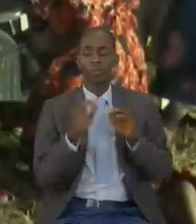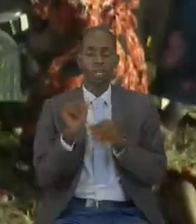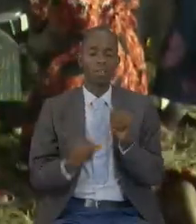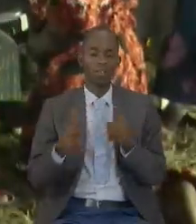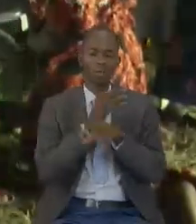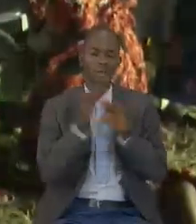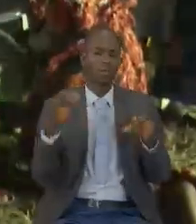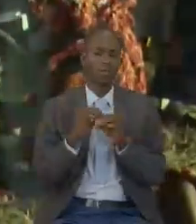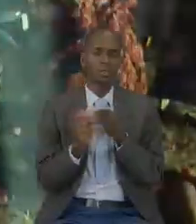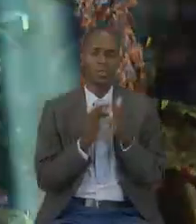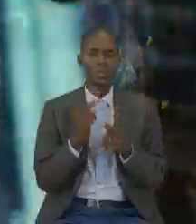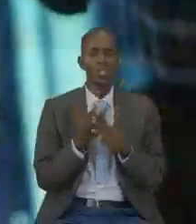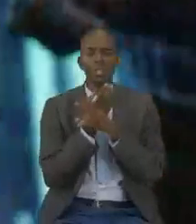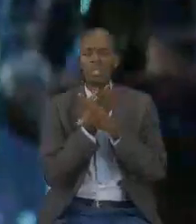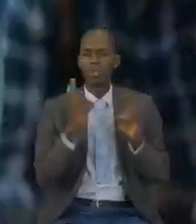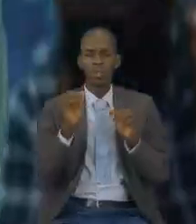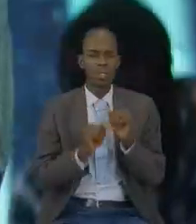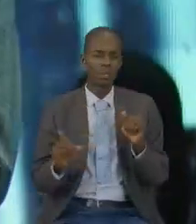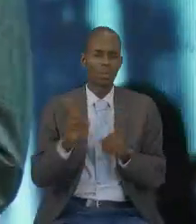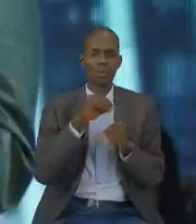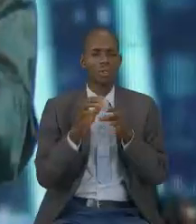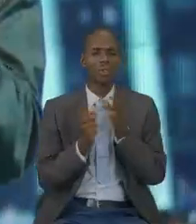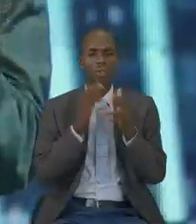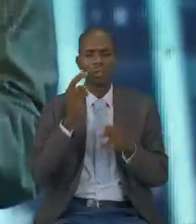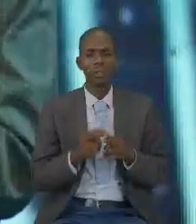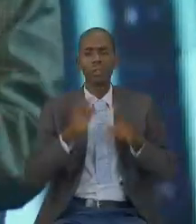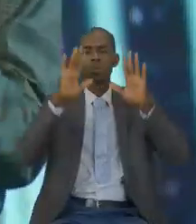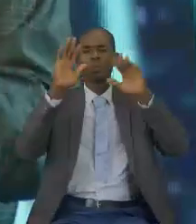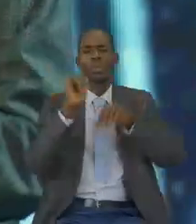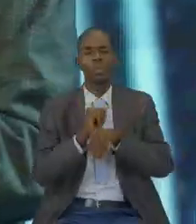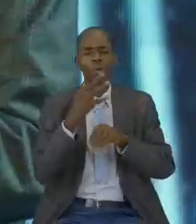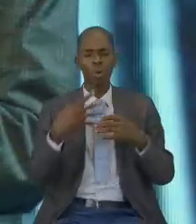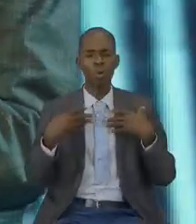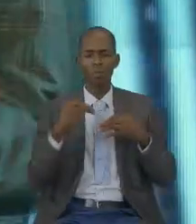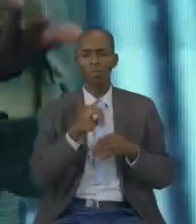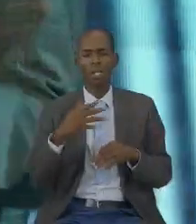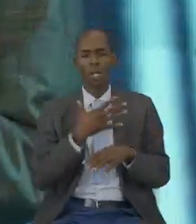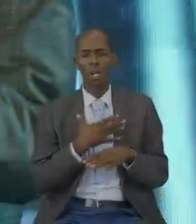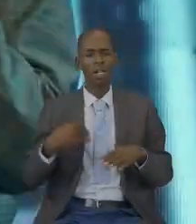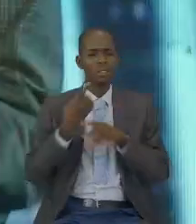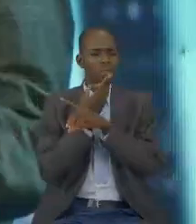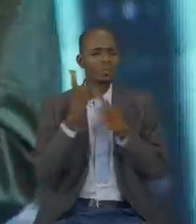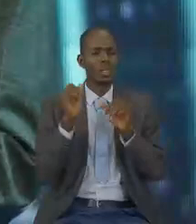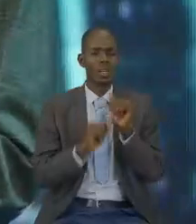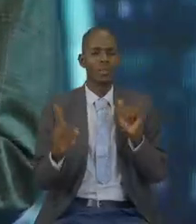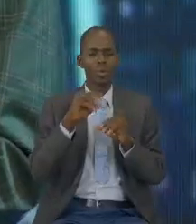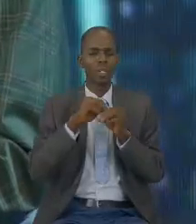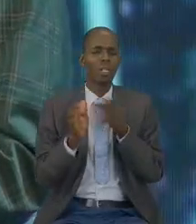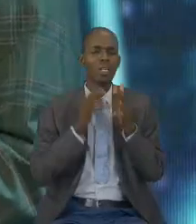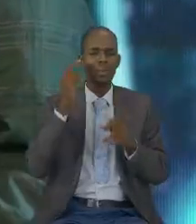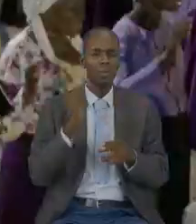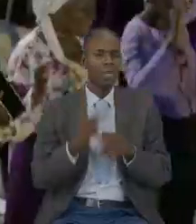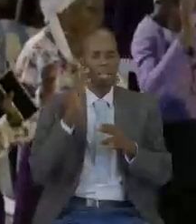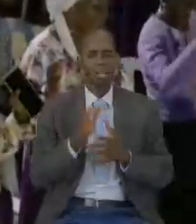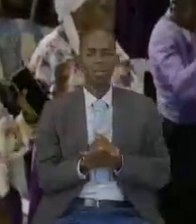free. Deliver everyone. Miracle of healing and deliverance everywhere in Jesus'